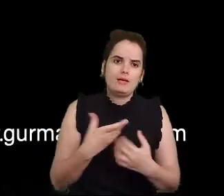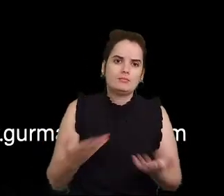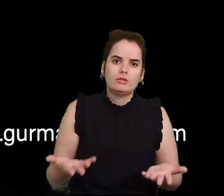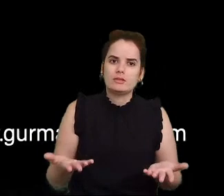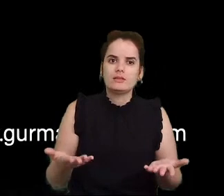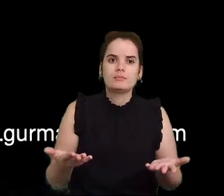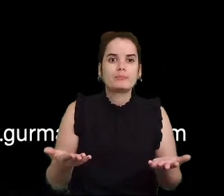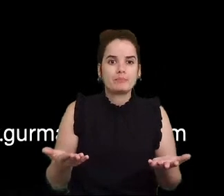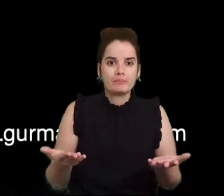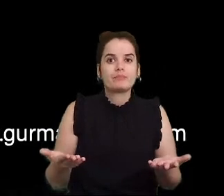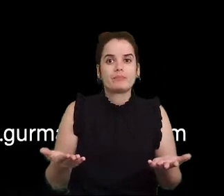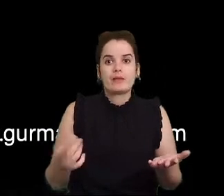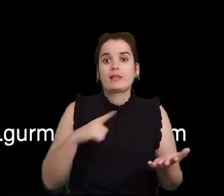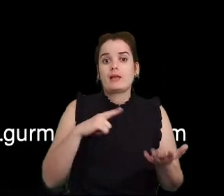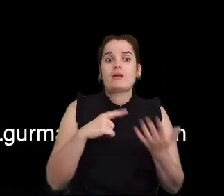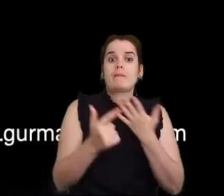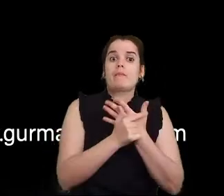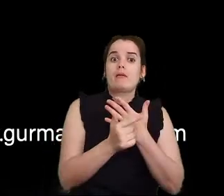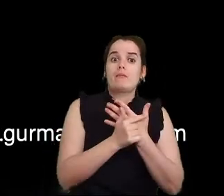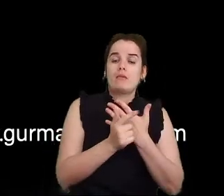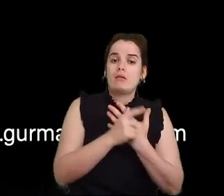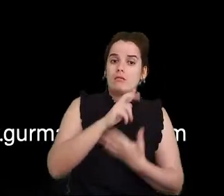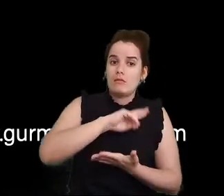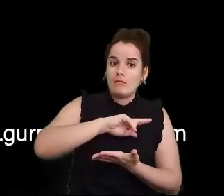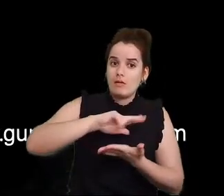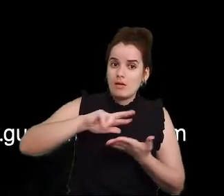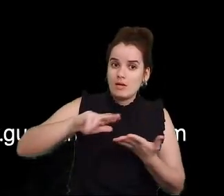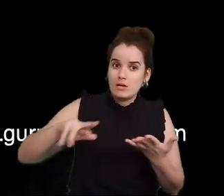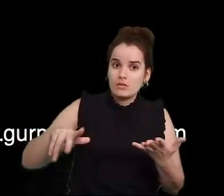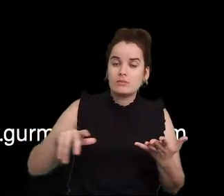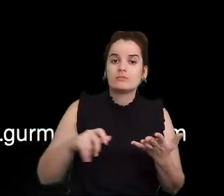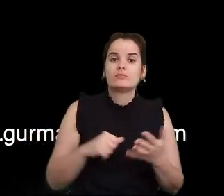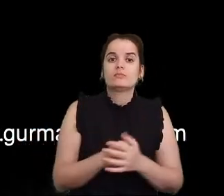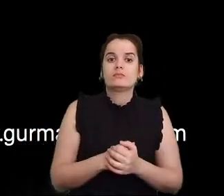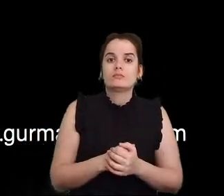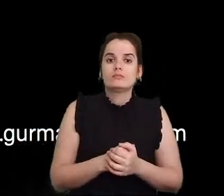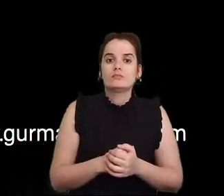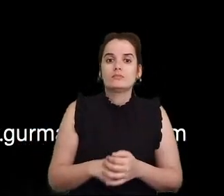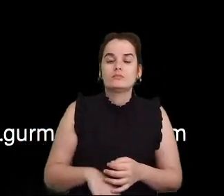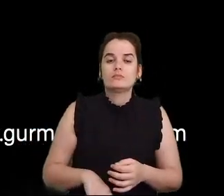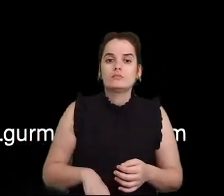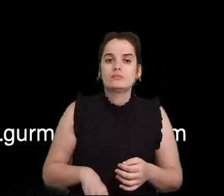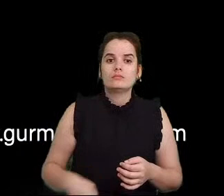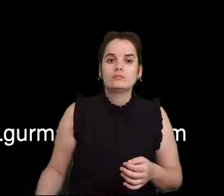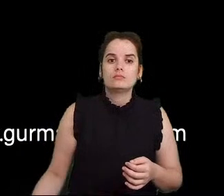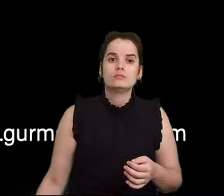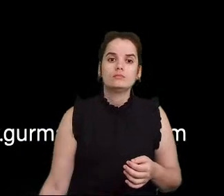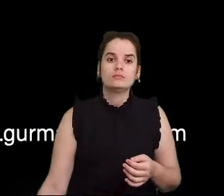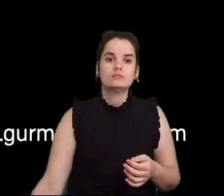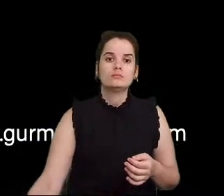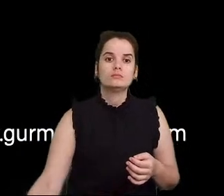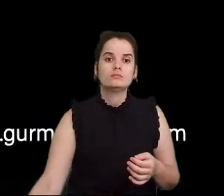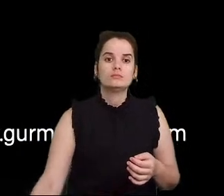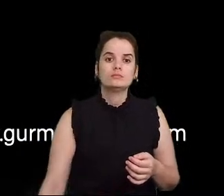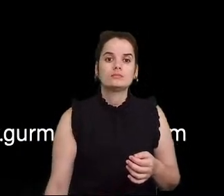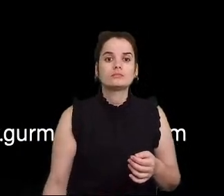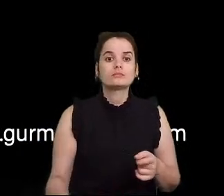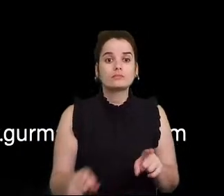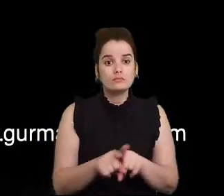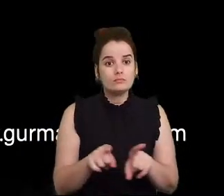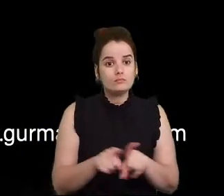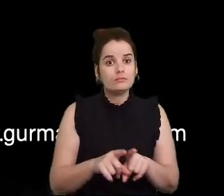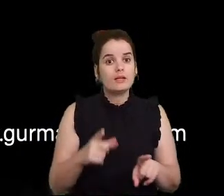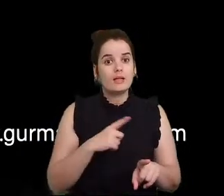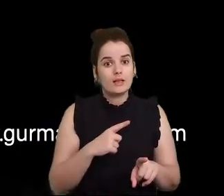treatment come with a very specific purpose. They are for a specific audience, they are for a specific messaging,